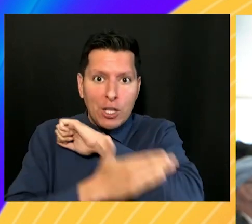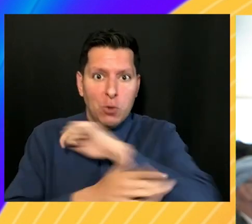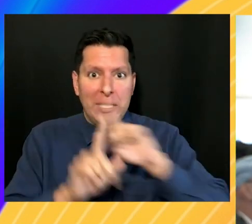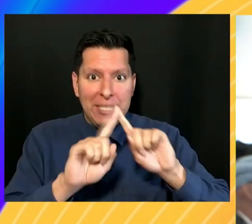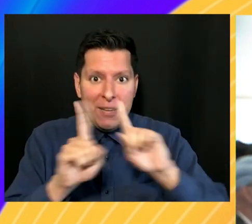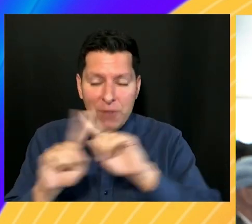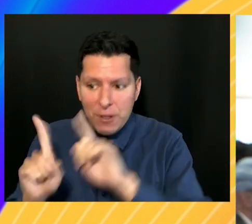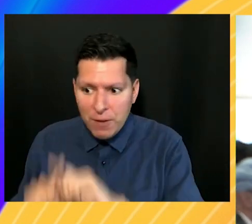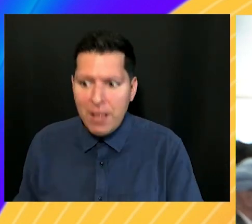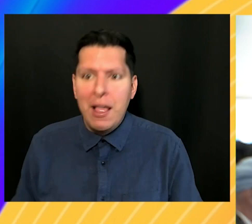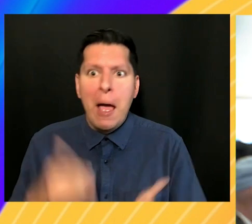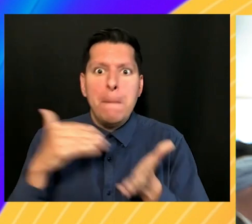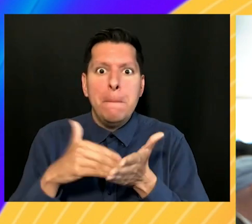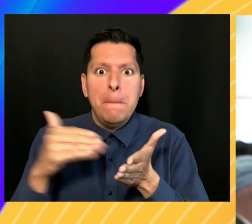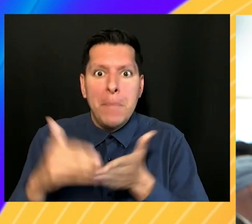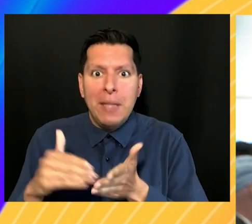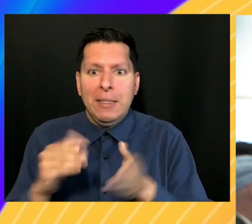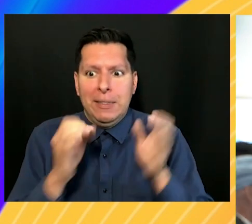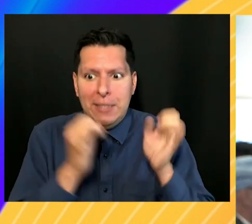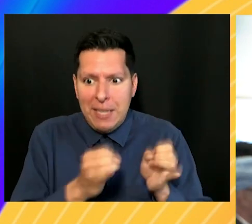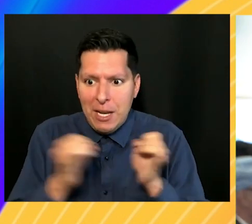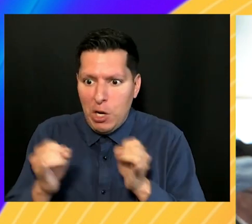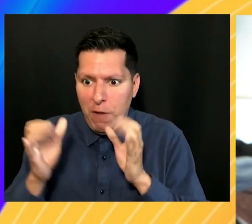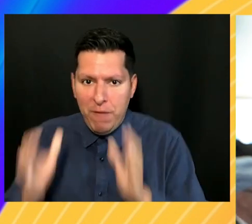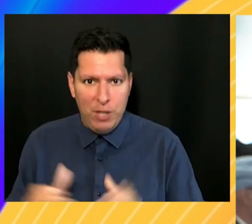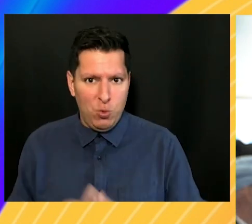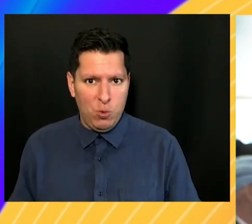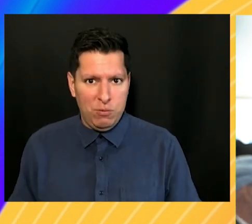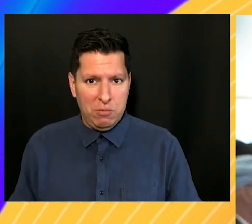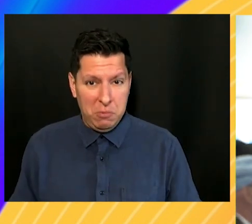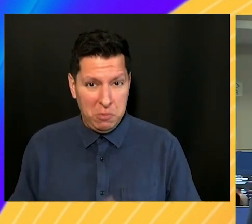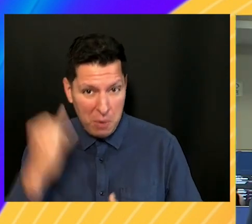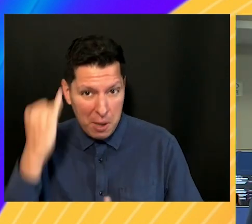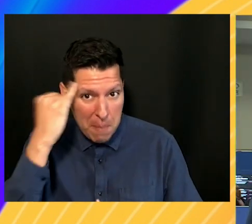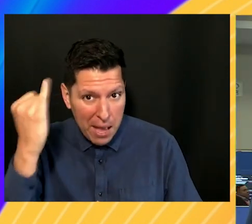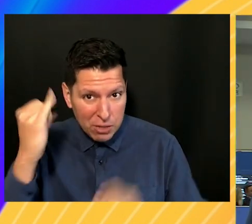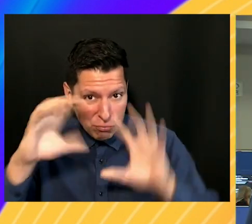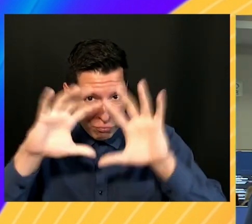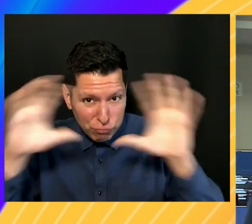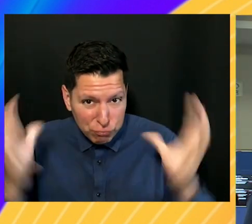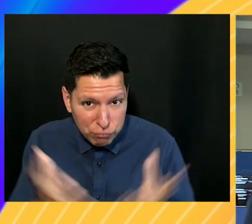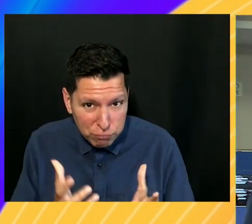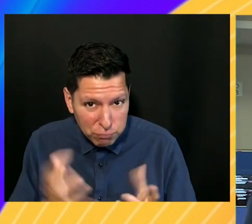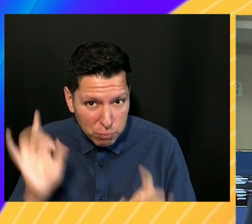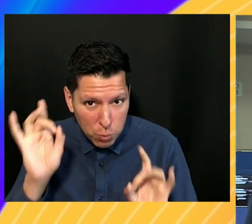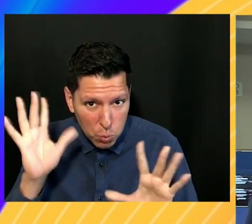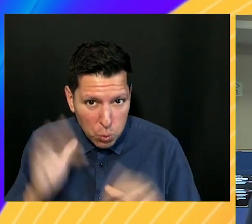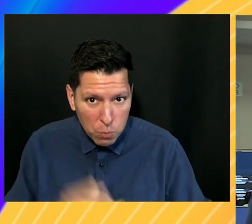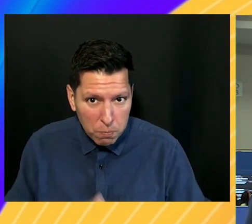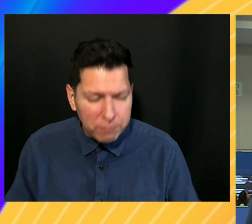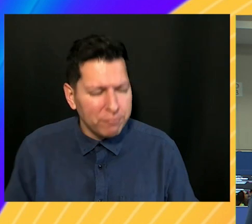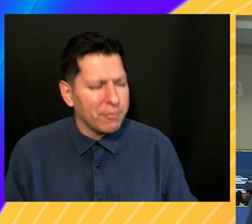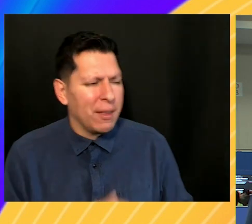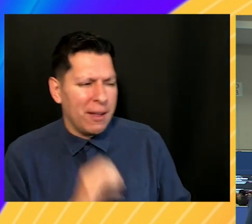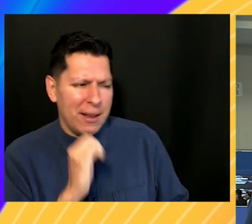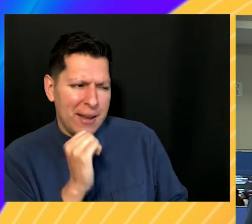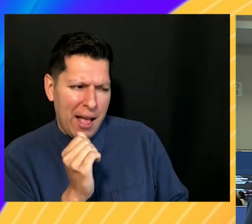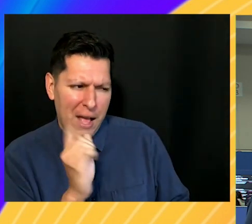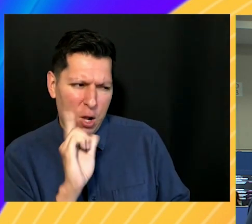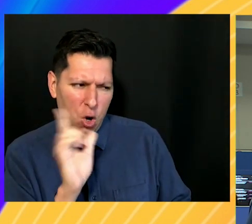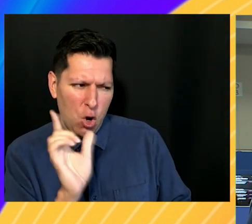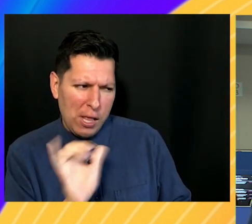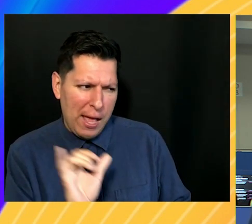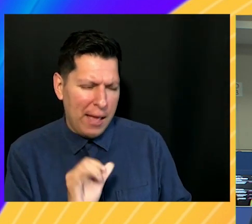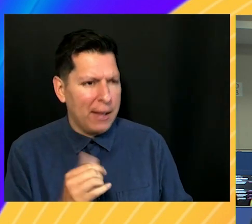millions of individuals. So think about, how big that could be. Now, this doesn't seem like something that you would just have